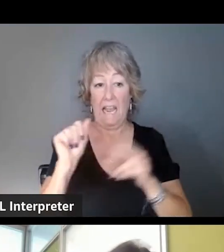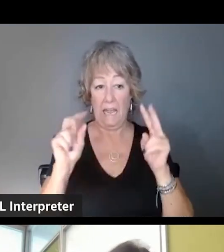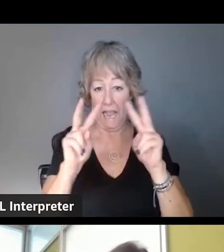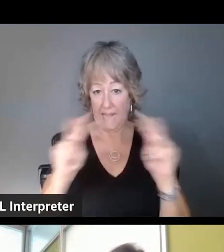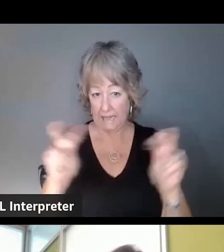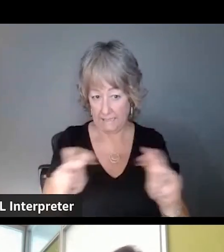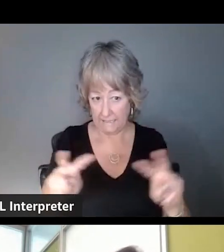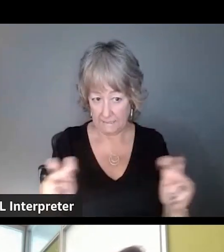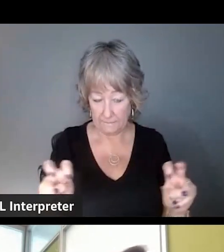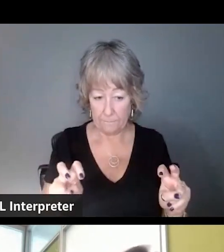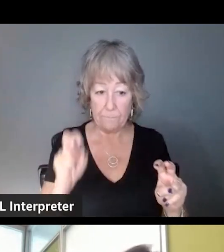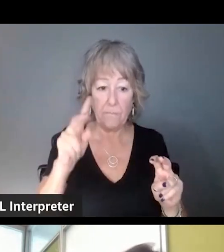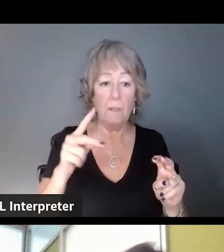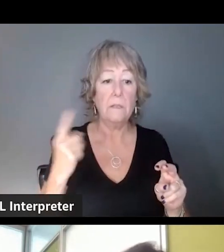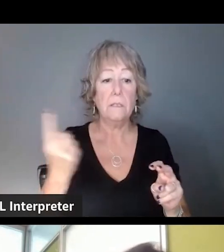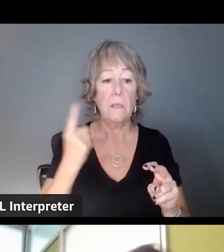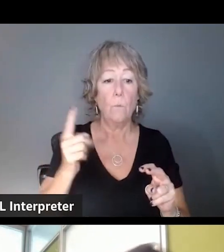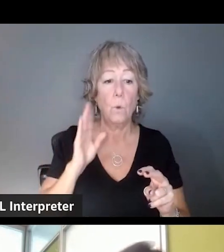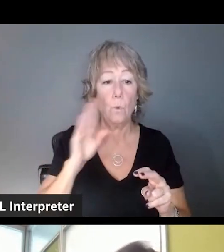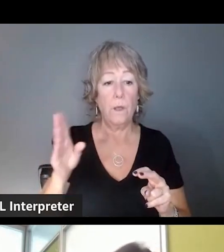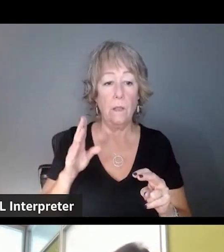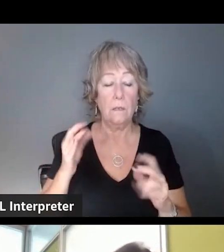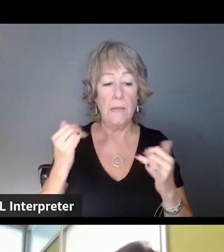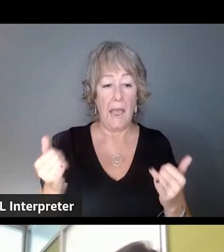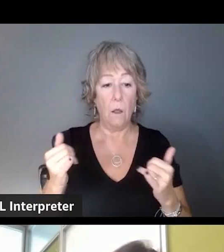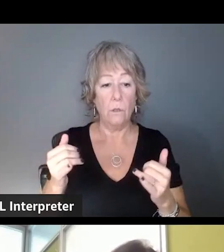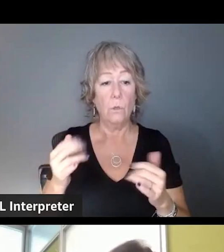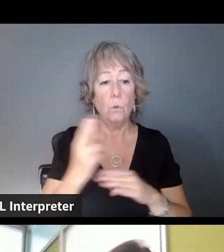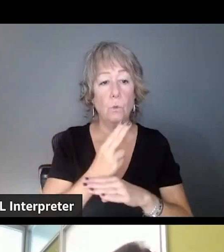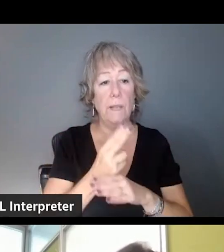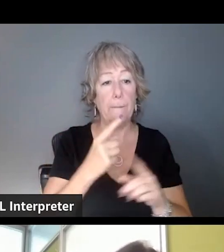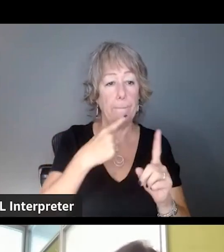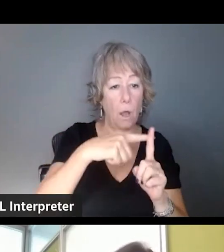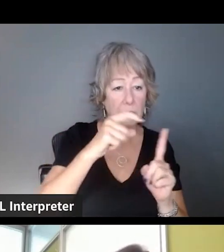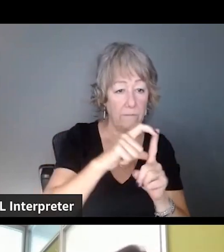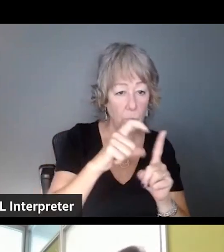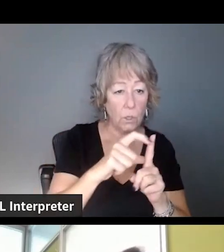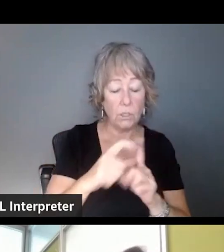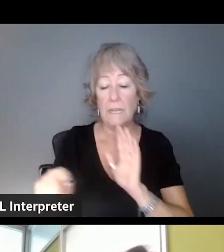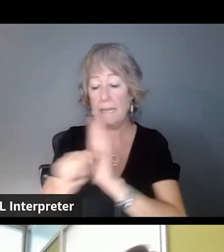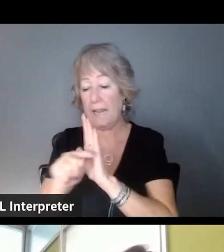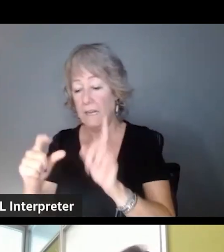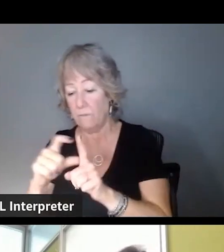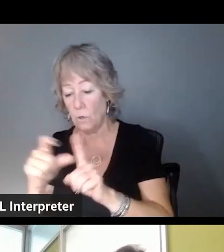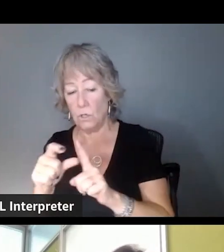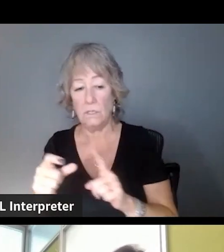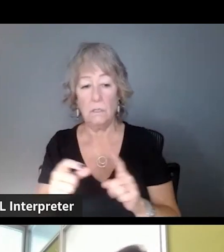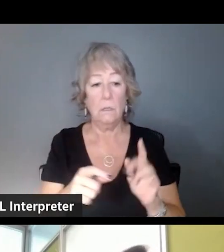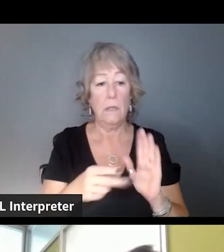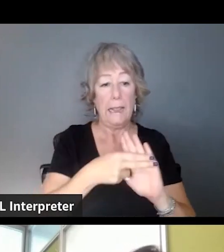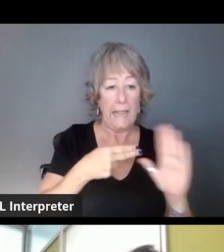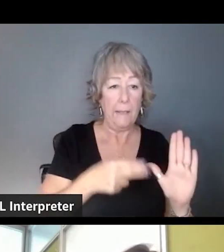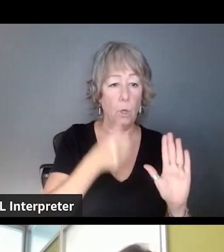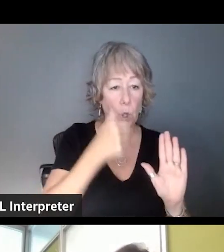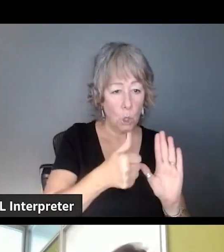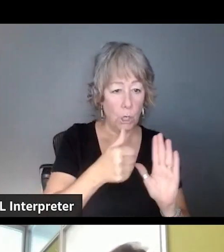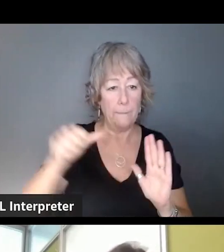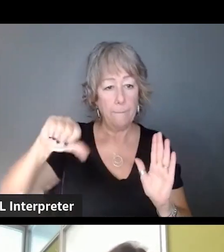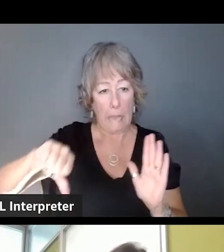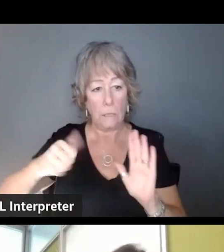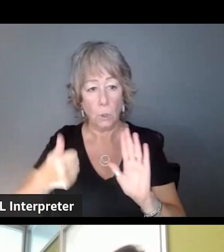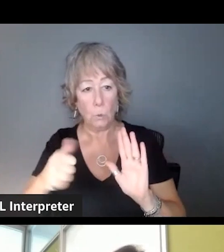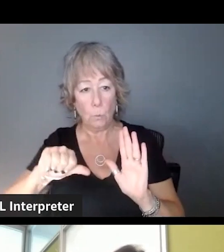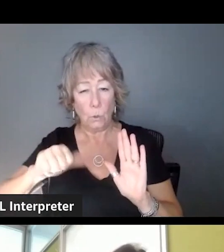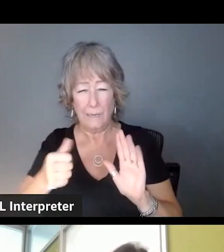someone is actually going through positive words and negative words and labeling it. This is a good word. This is a bad word. This is a good word. This is a bad